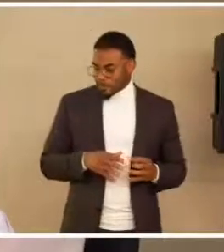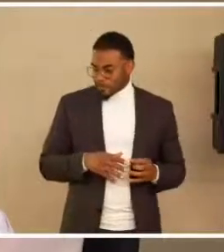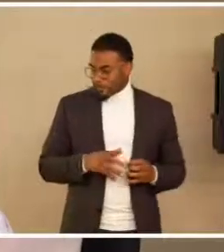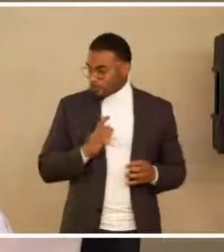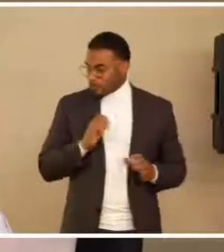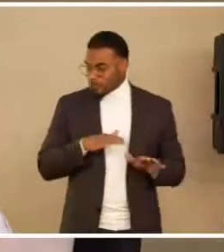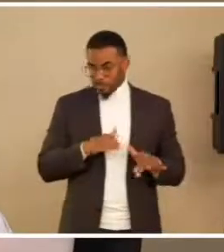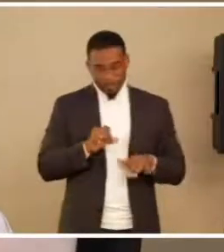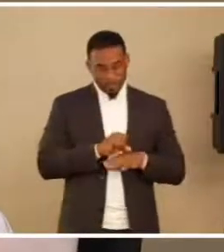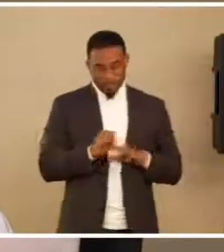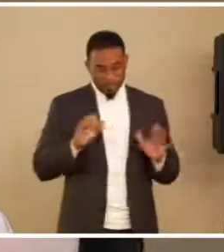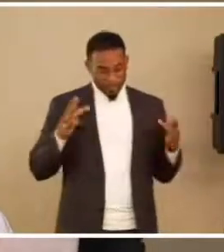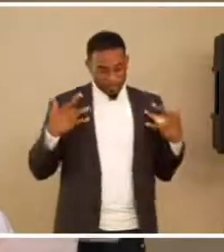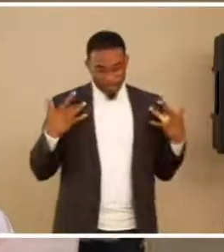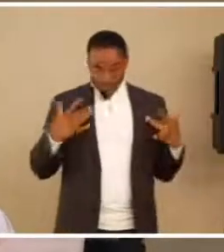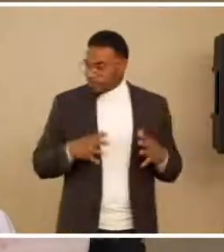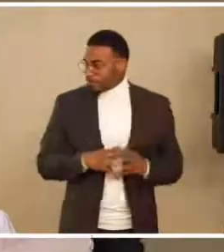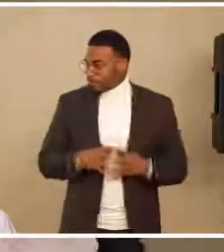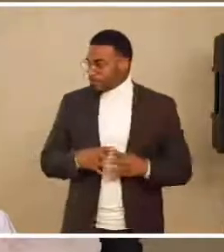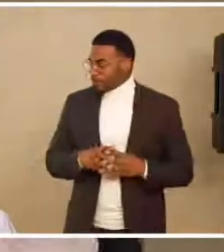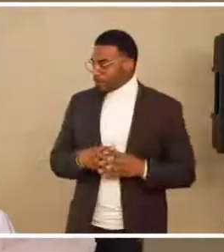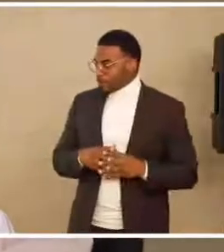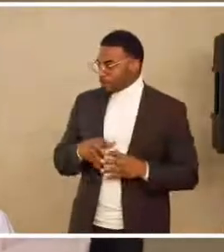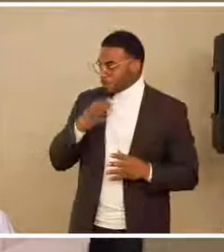just leave the stage.